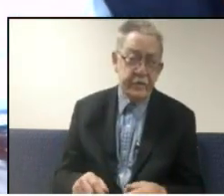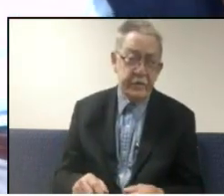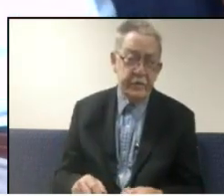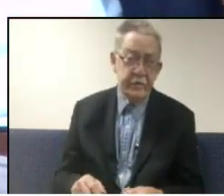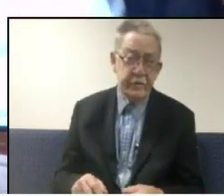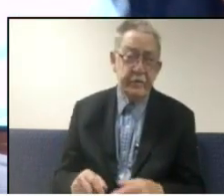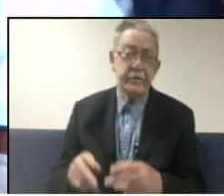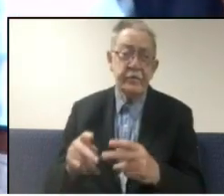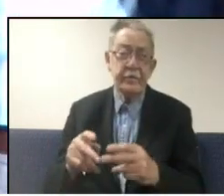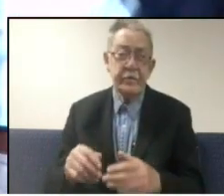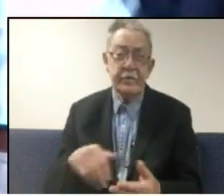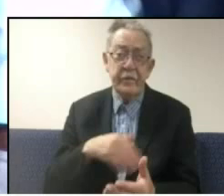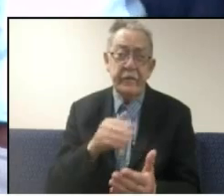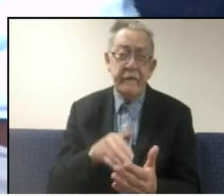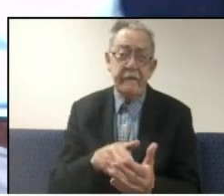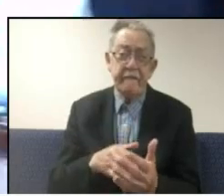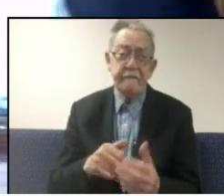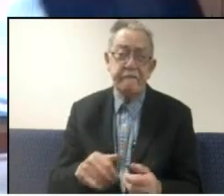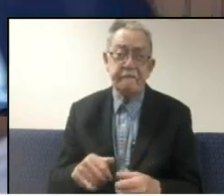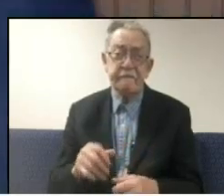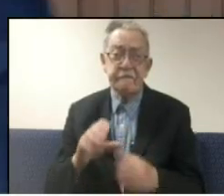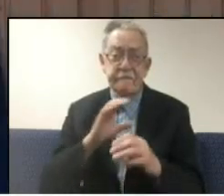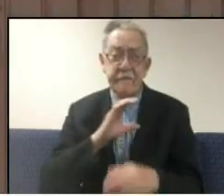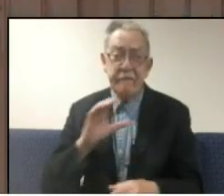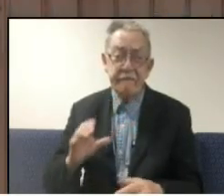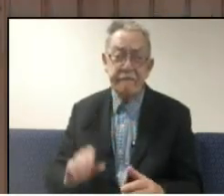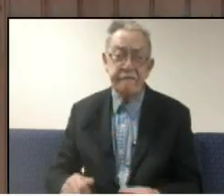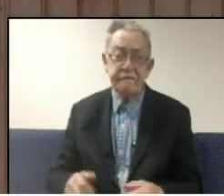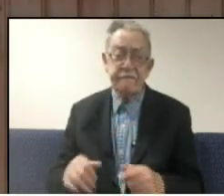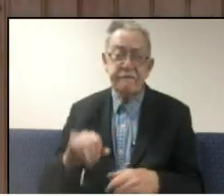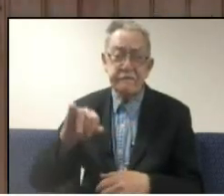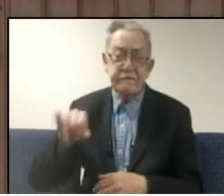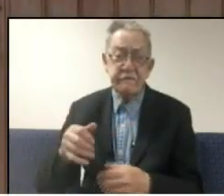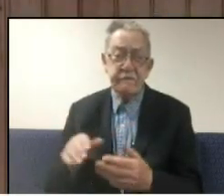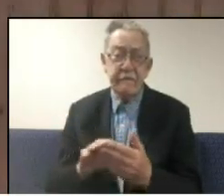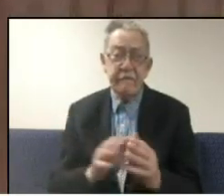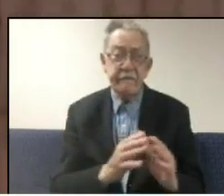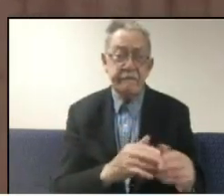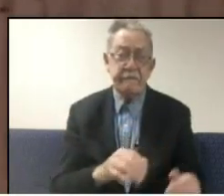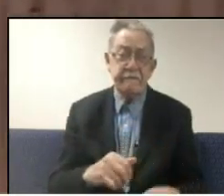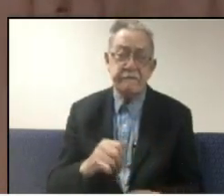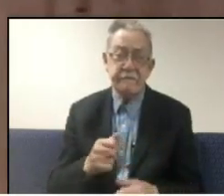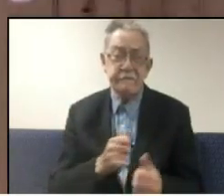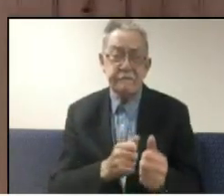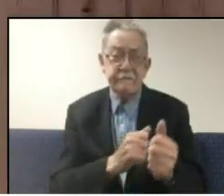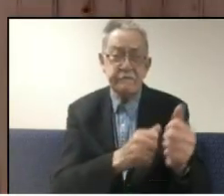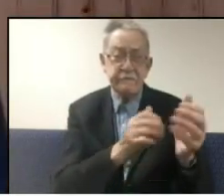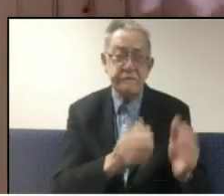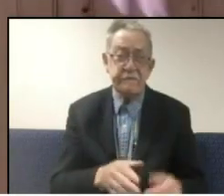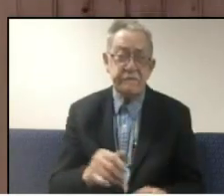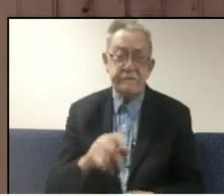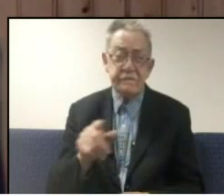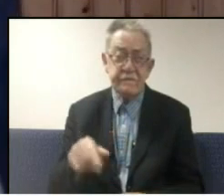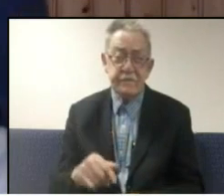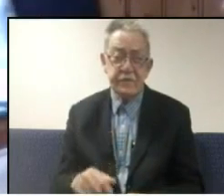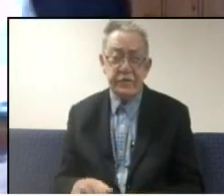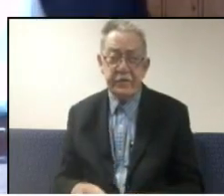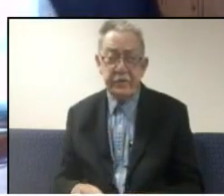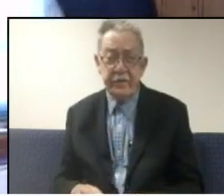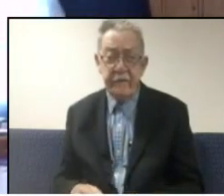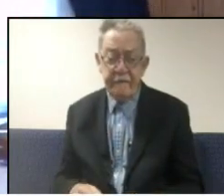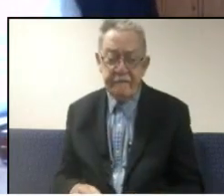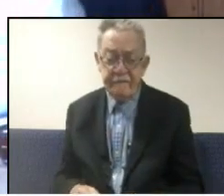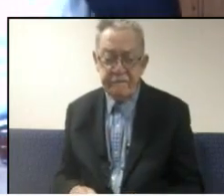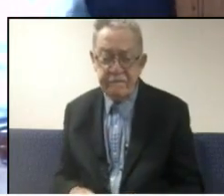to the hub of Christianity, which no doubt was in Jerusalem, where a lot of the apostles were at the time, where the evangelism was taking